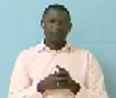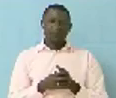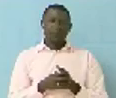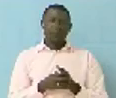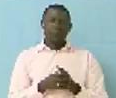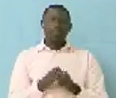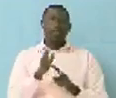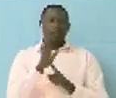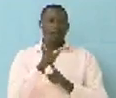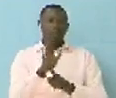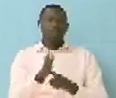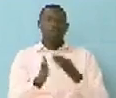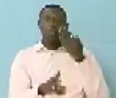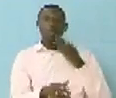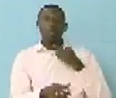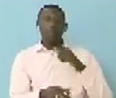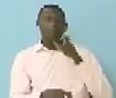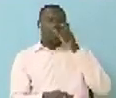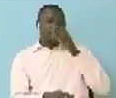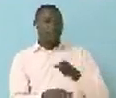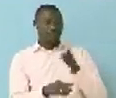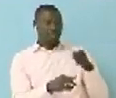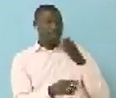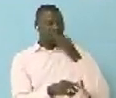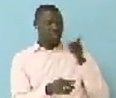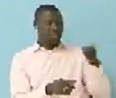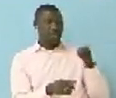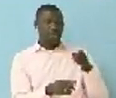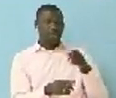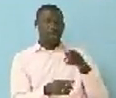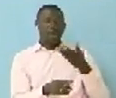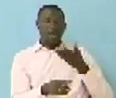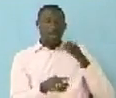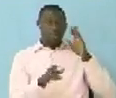particular accused person appears before the panel,